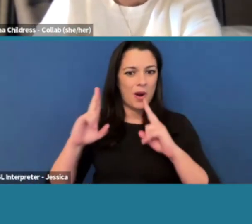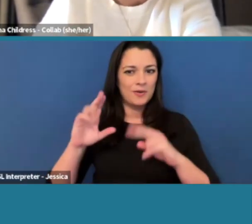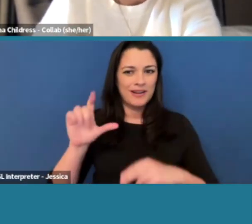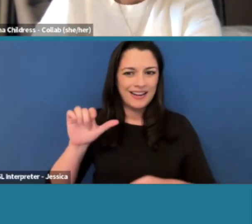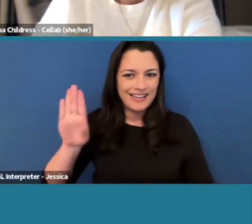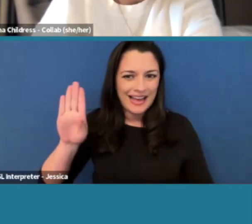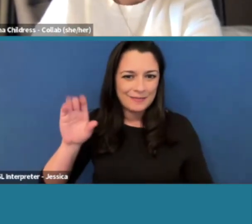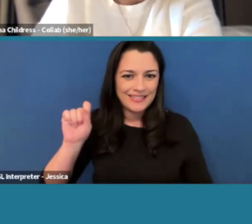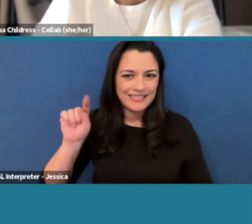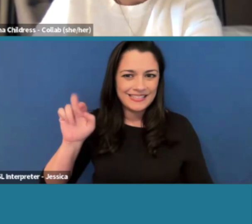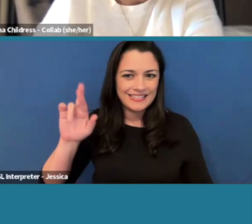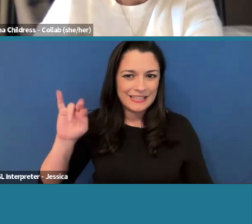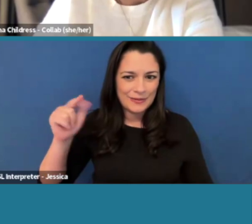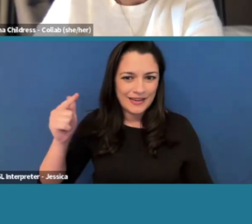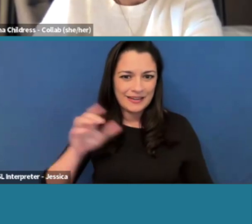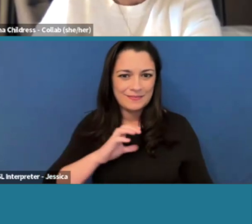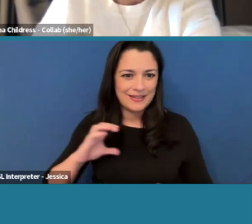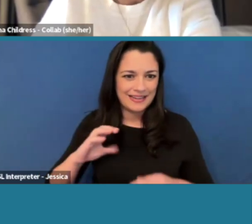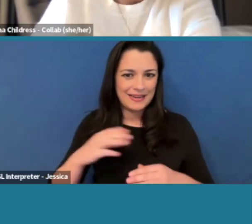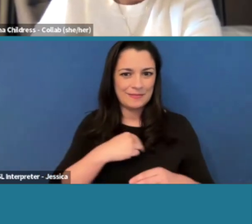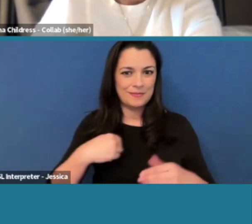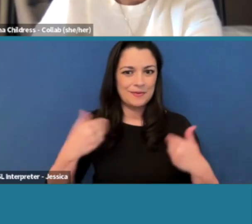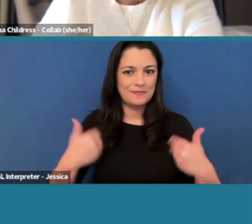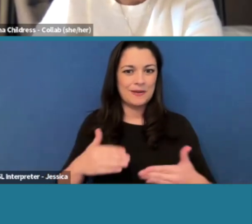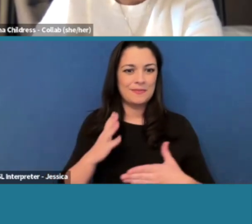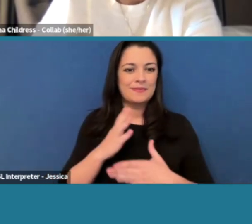all today. I'm a middle-aged female,